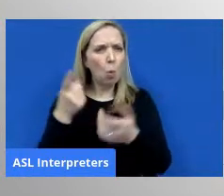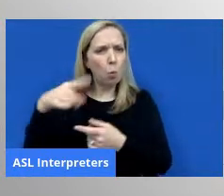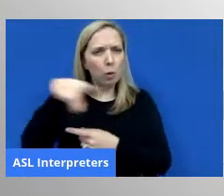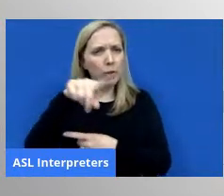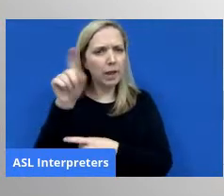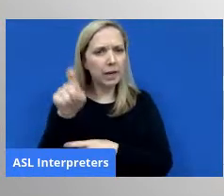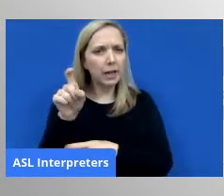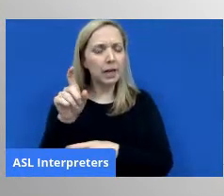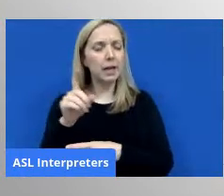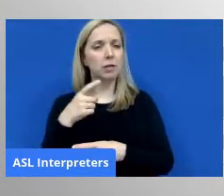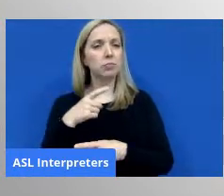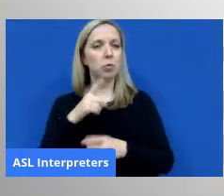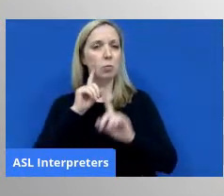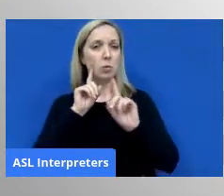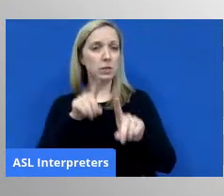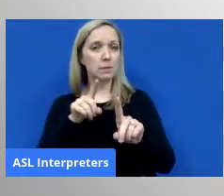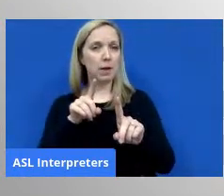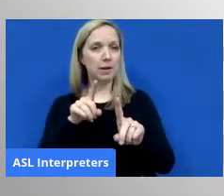that.